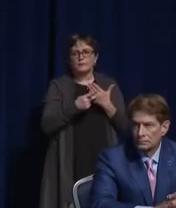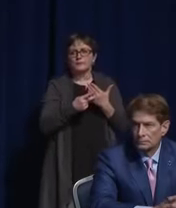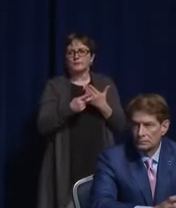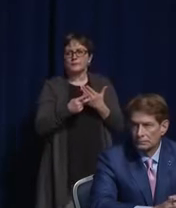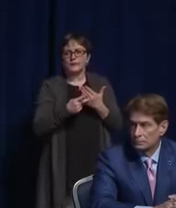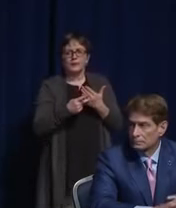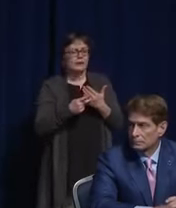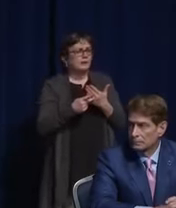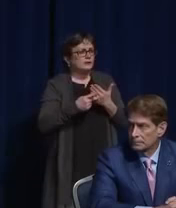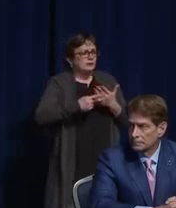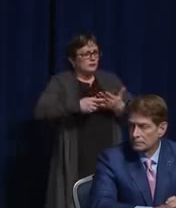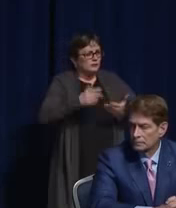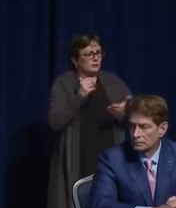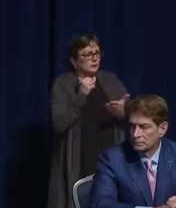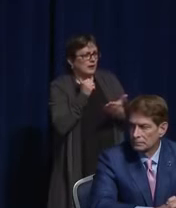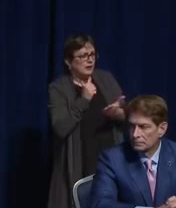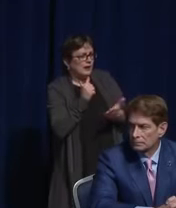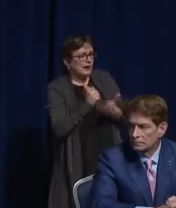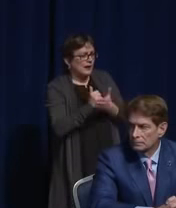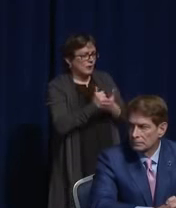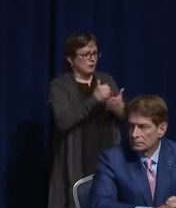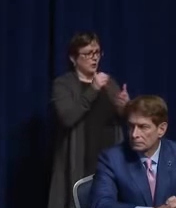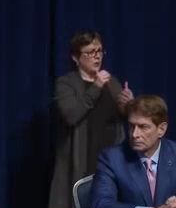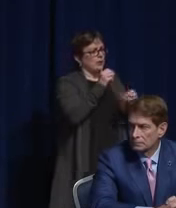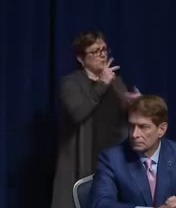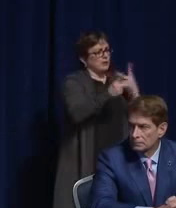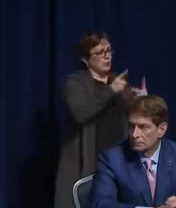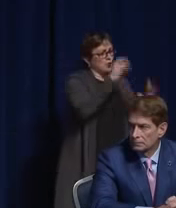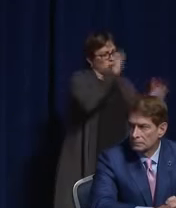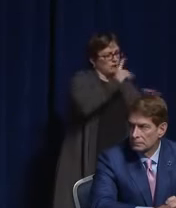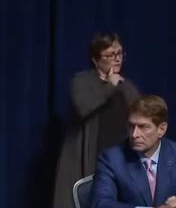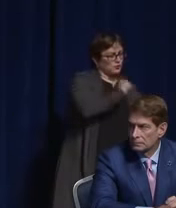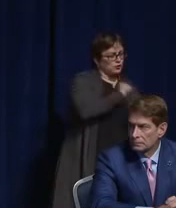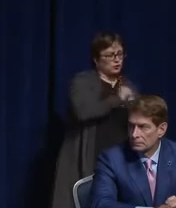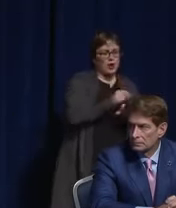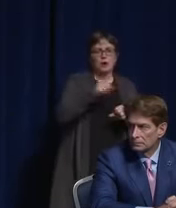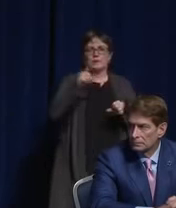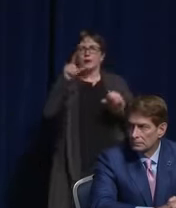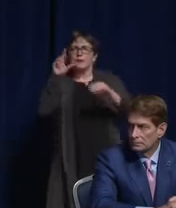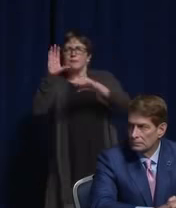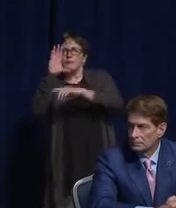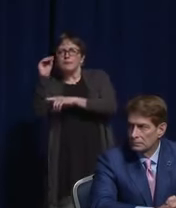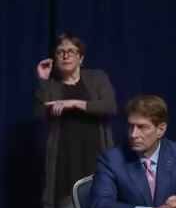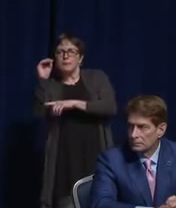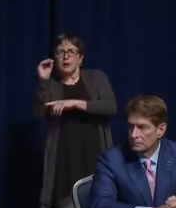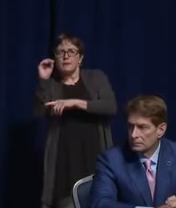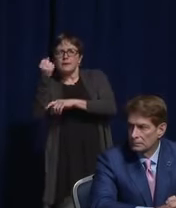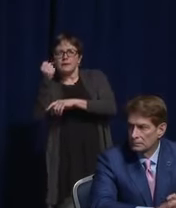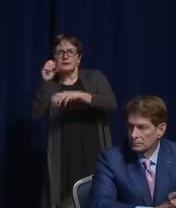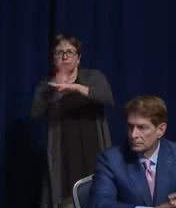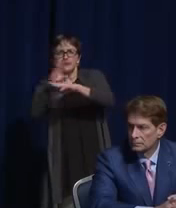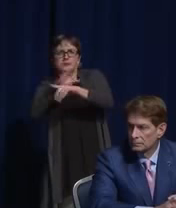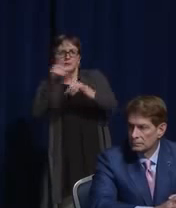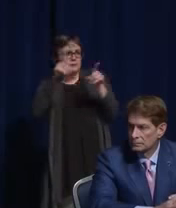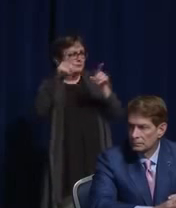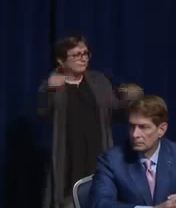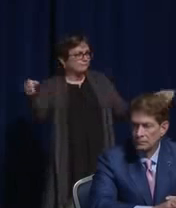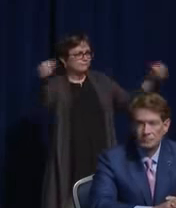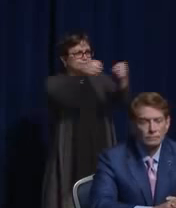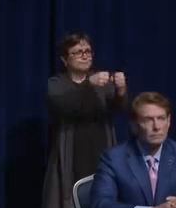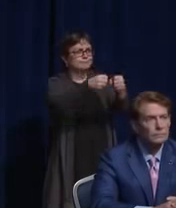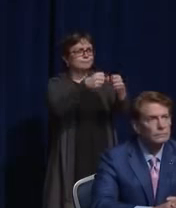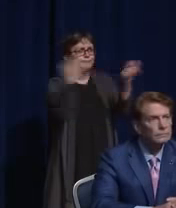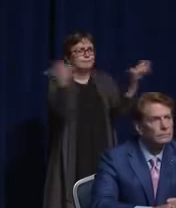more seamlessly employers with employees. They're actually working on an emergency COVID-19 version of